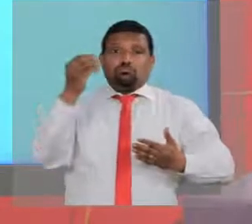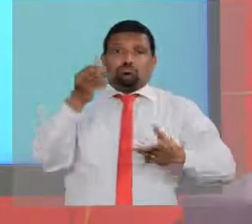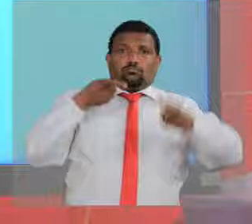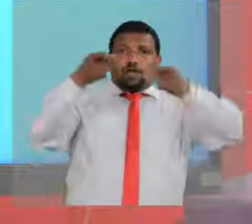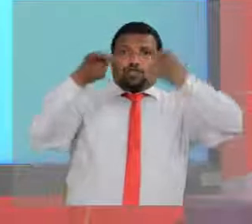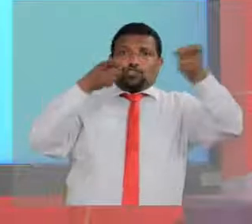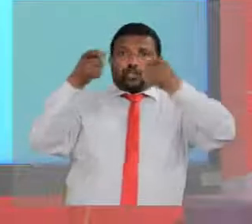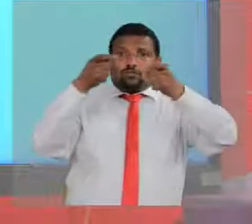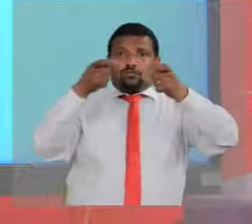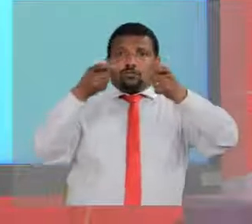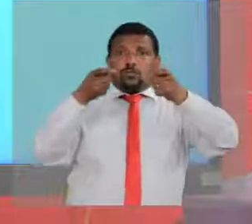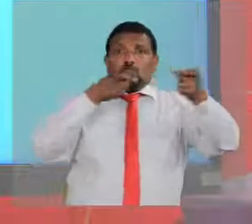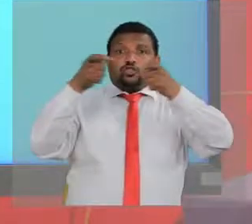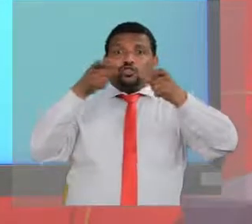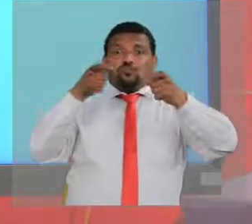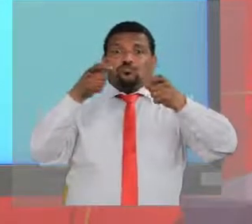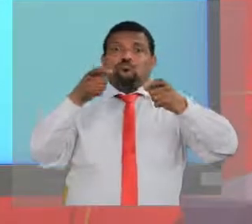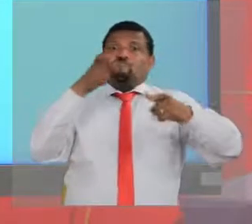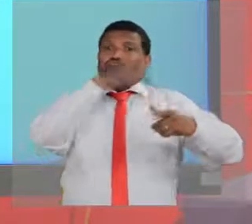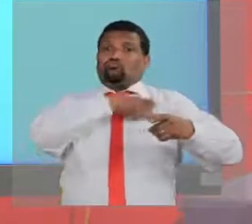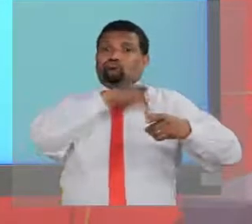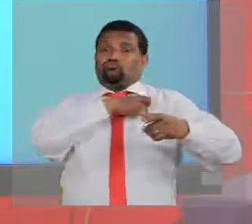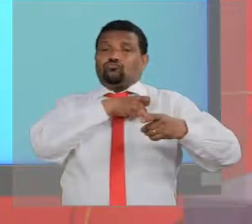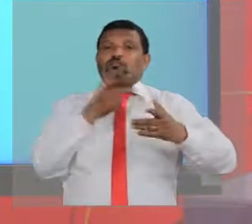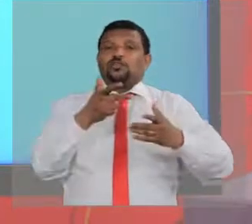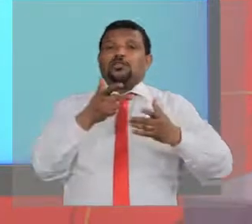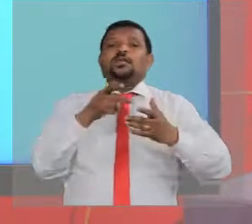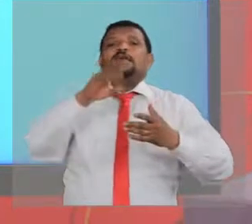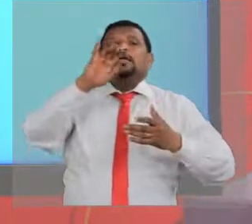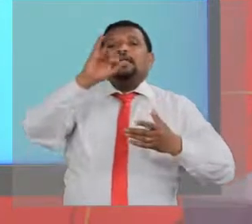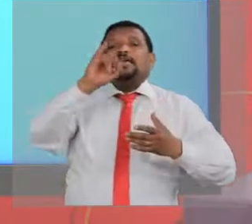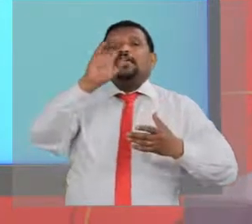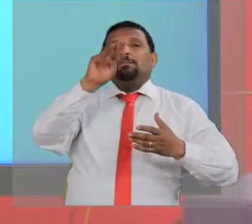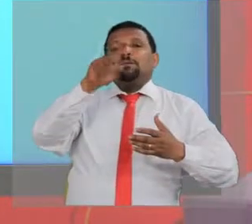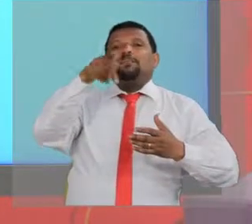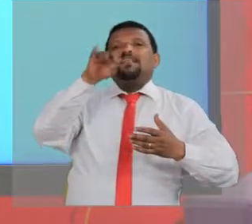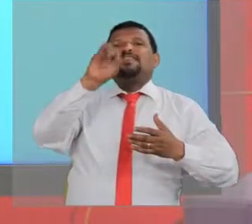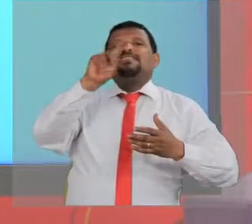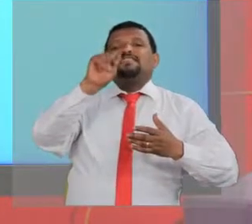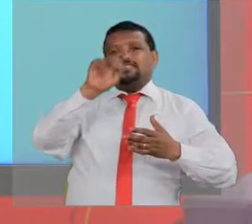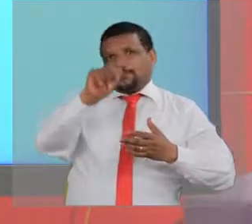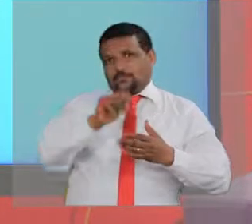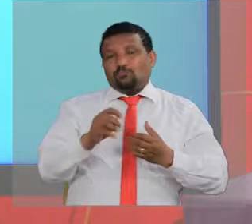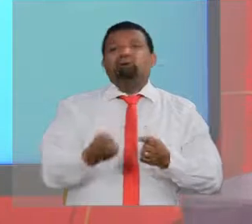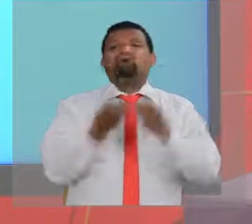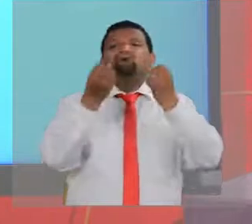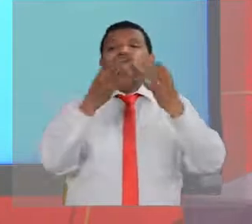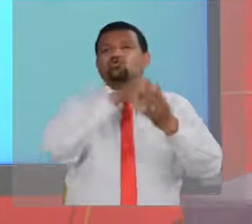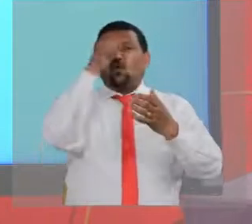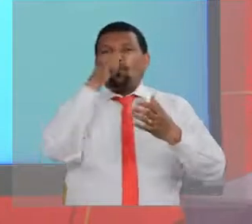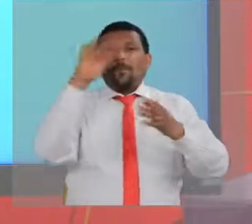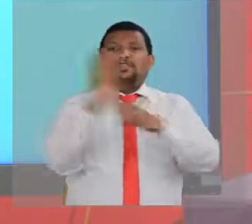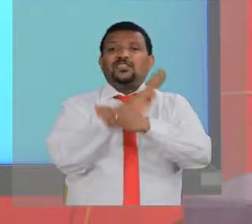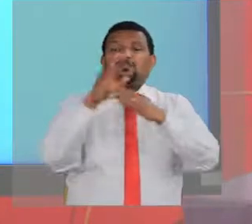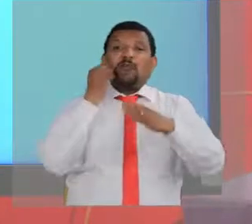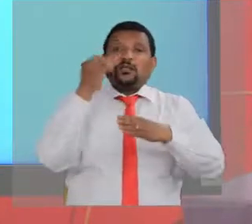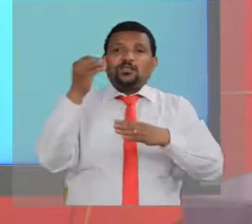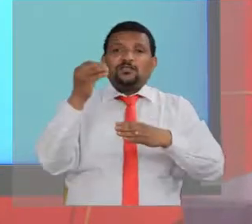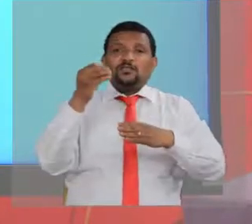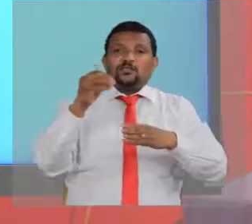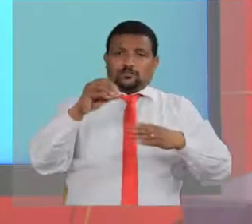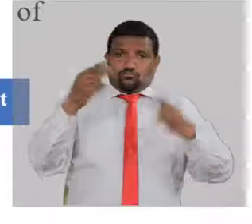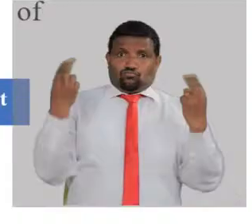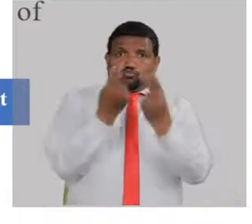manager is also considered as implicit cost. Many business owners in Ethiopia engaged in production